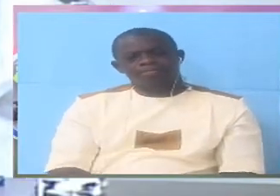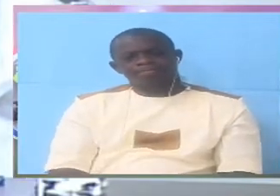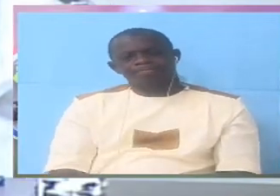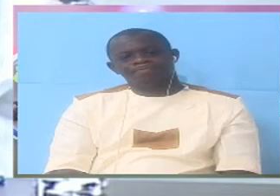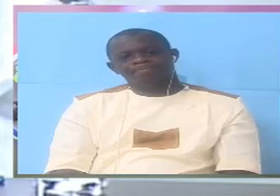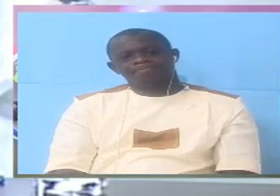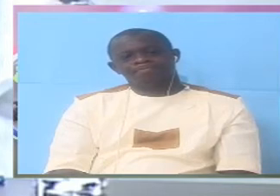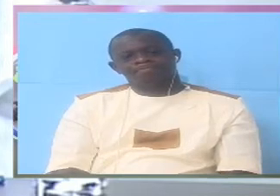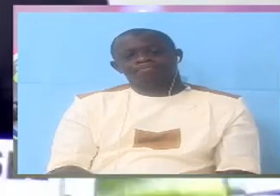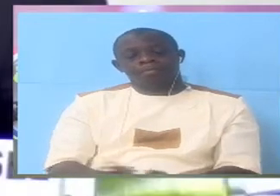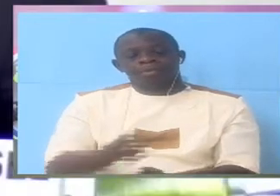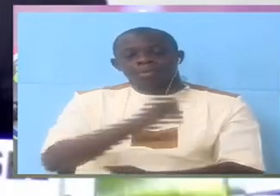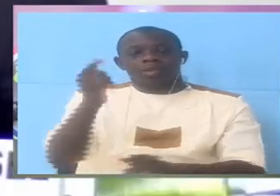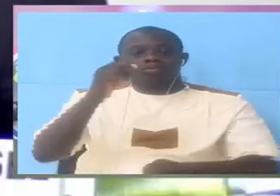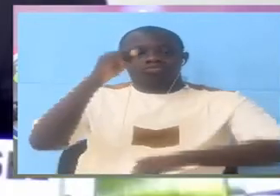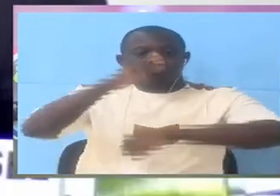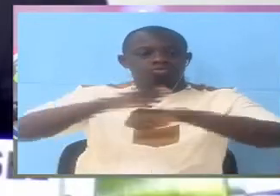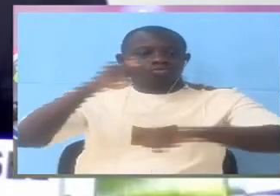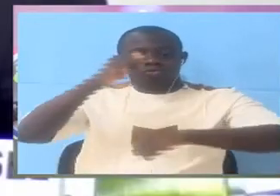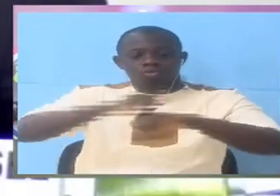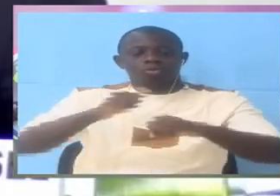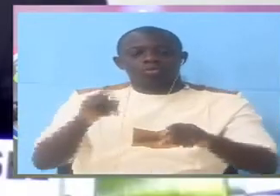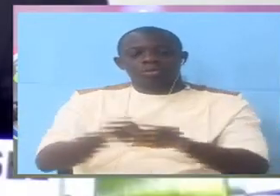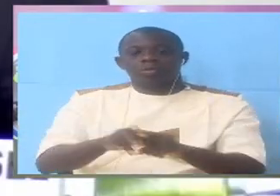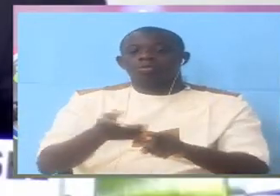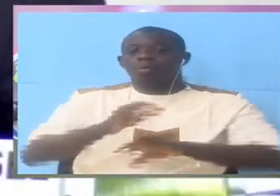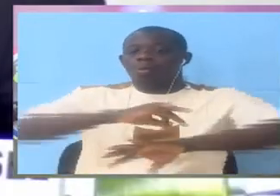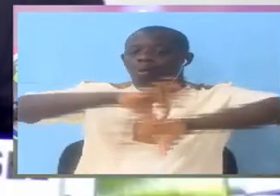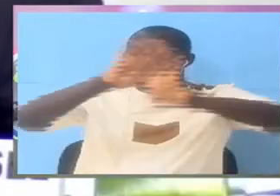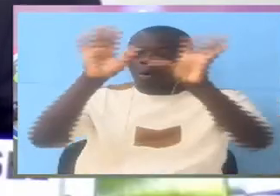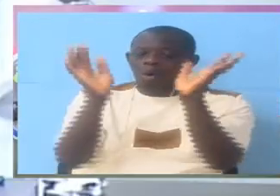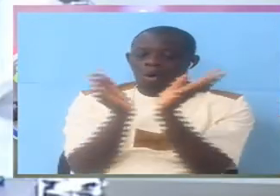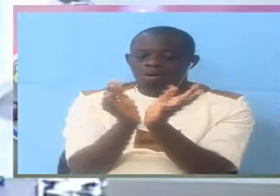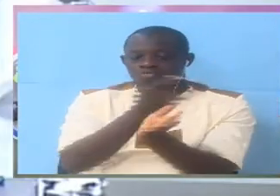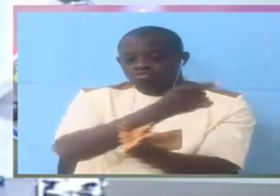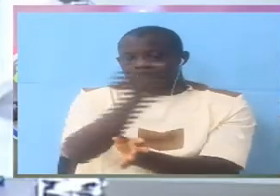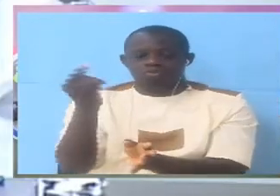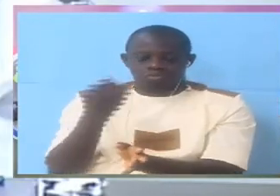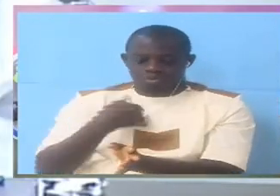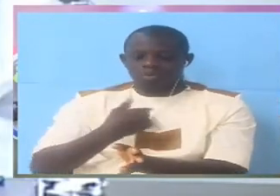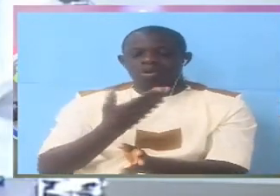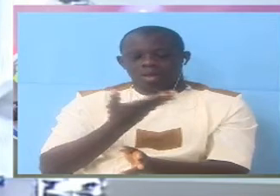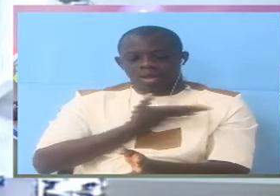This torturing was countenanced by all of you.